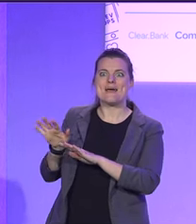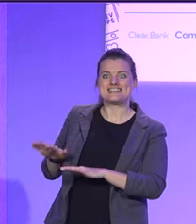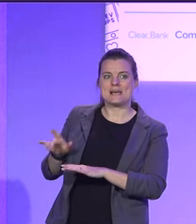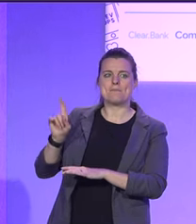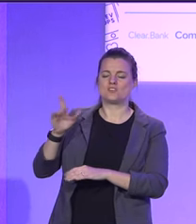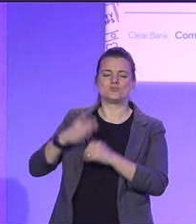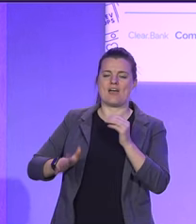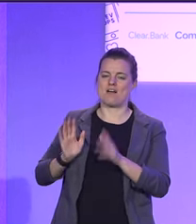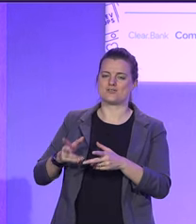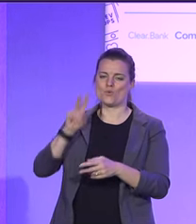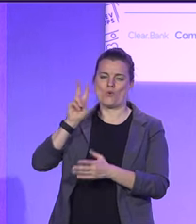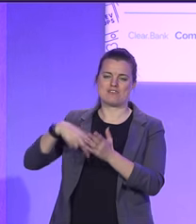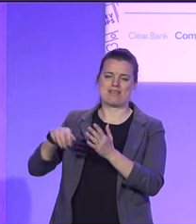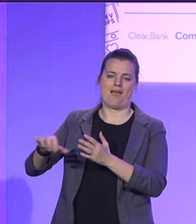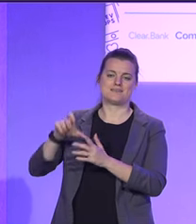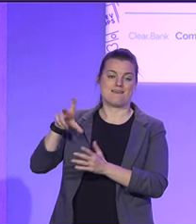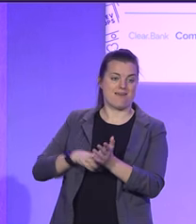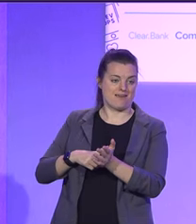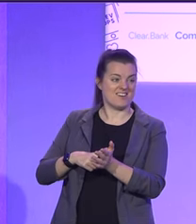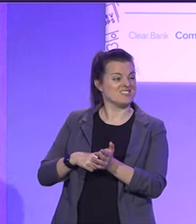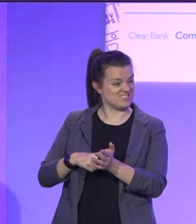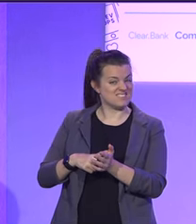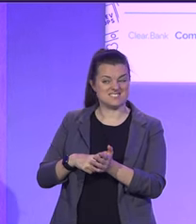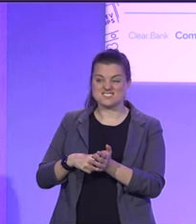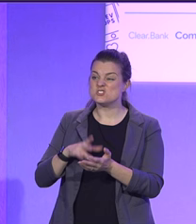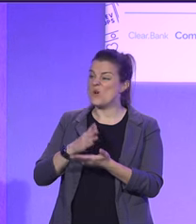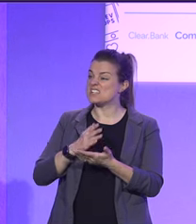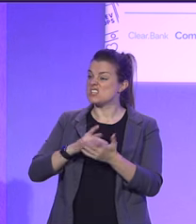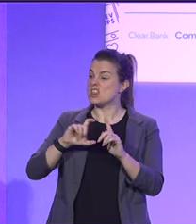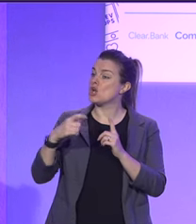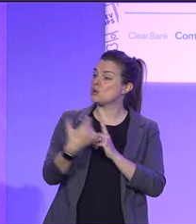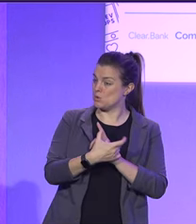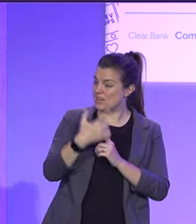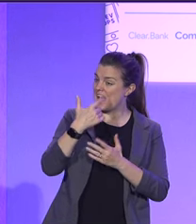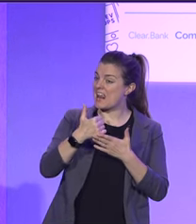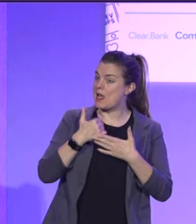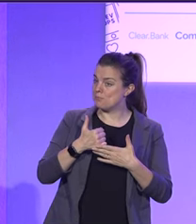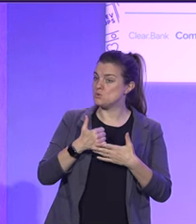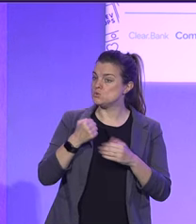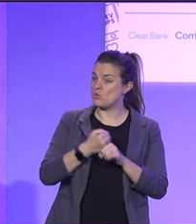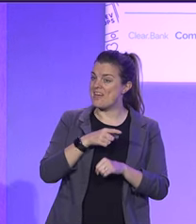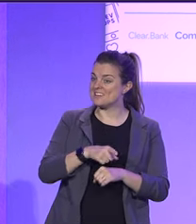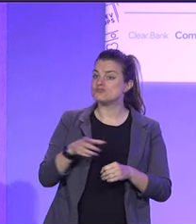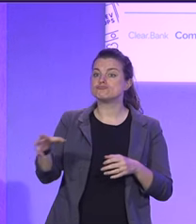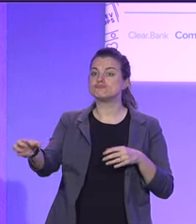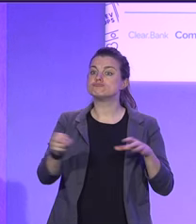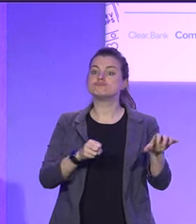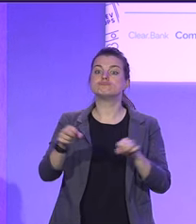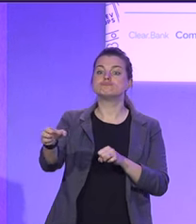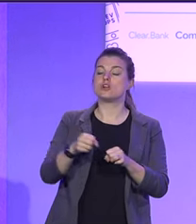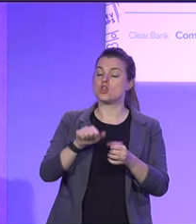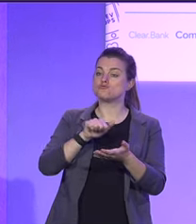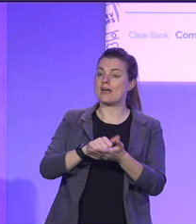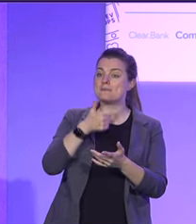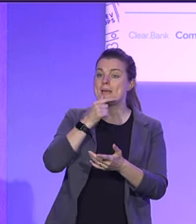their CV? So the community can help you do that. We meet people every day and we can talk about the things